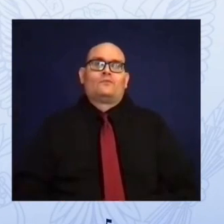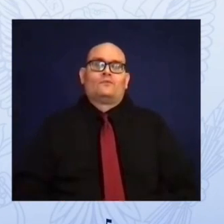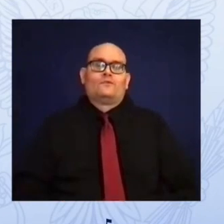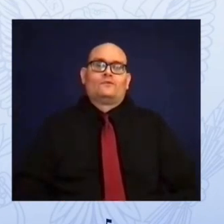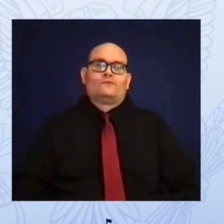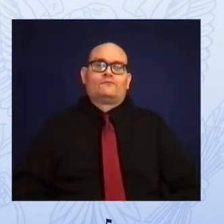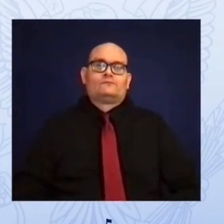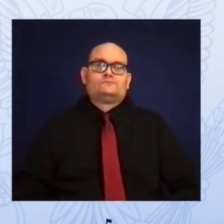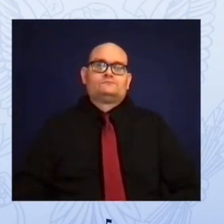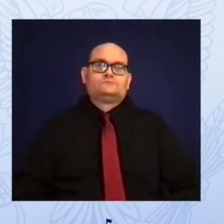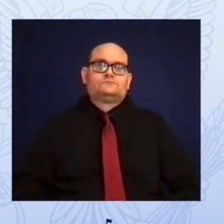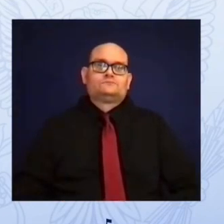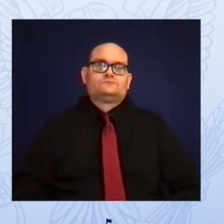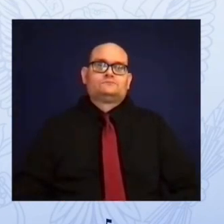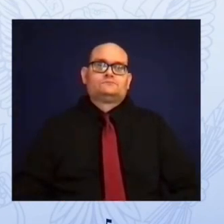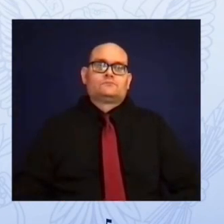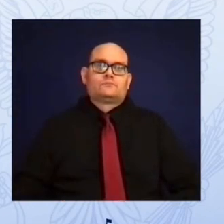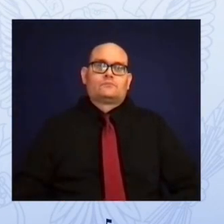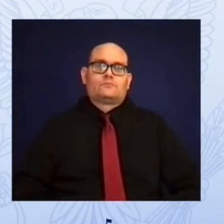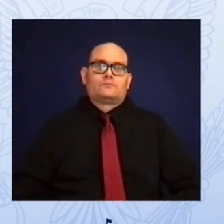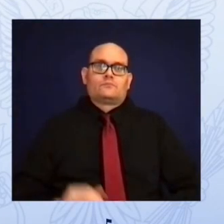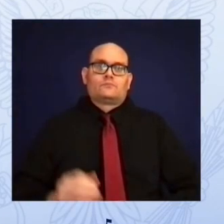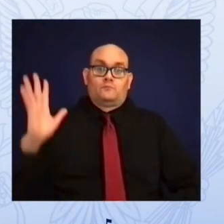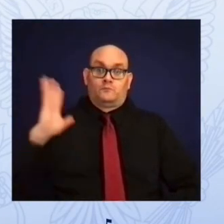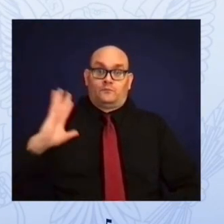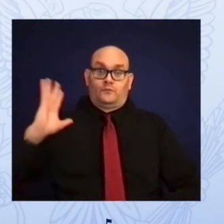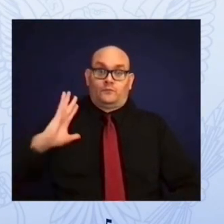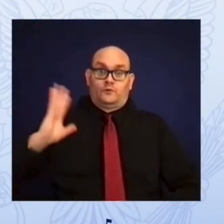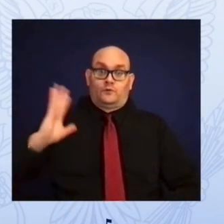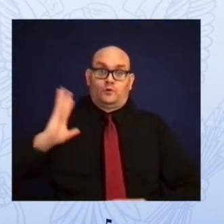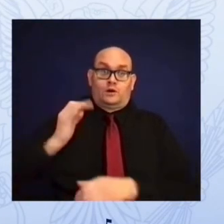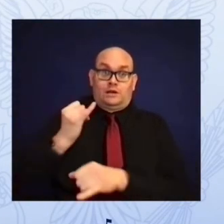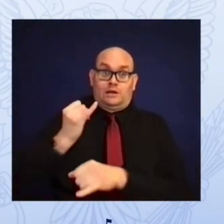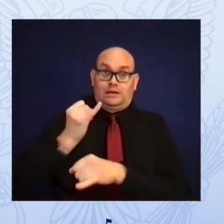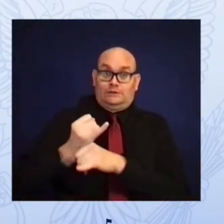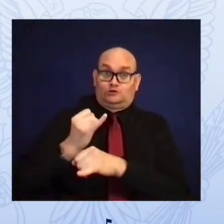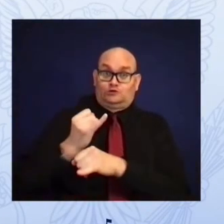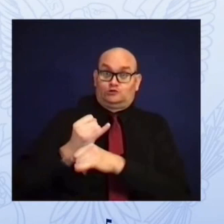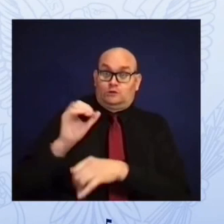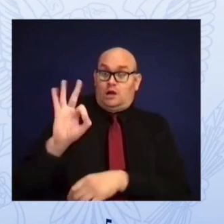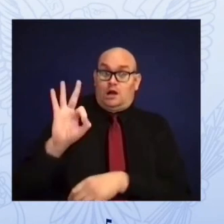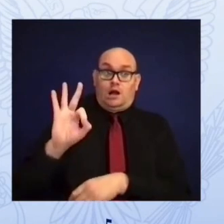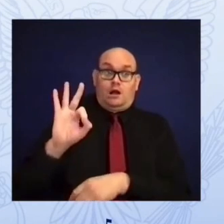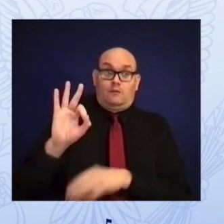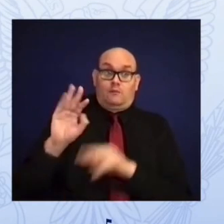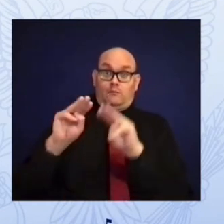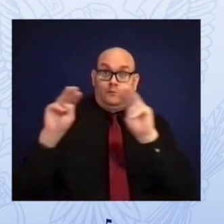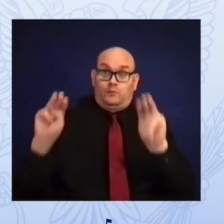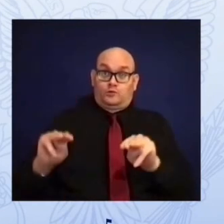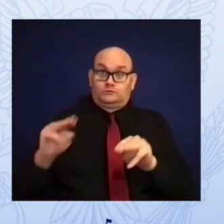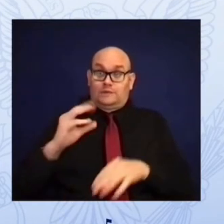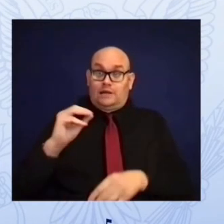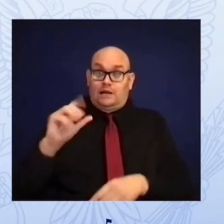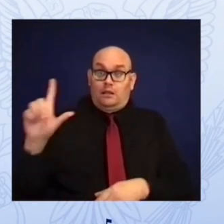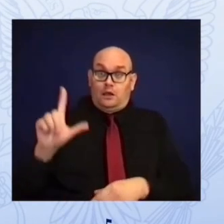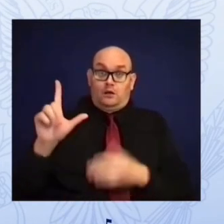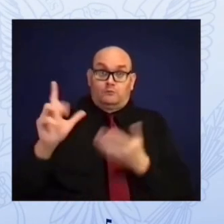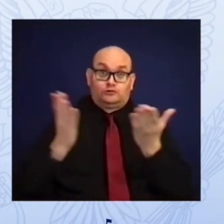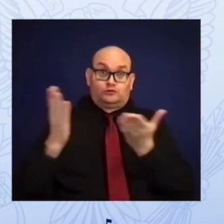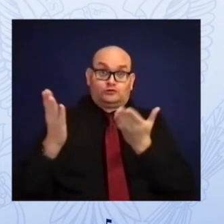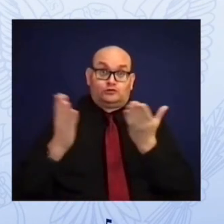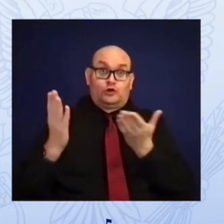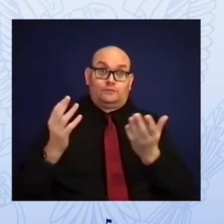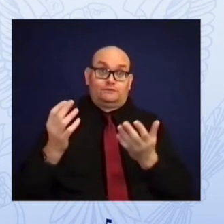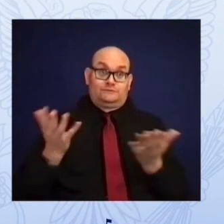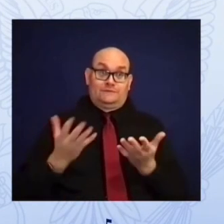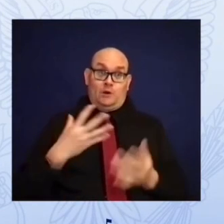The last time the Institute of Museum and Library Services was in the White House was for last year's National Student Poets Ceremony, very graciously